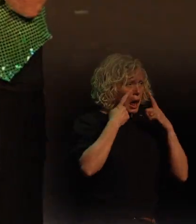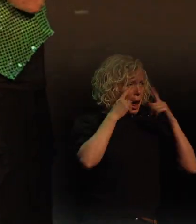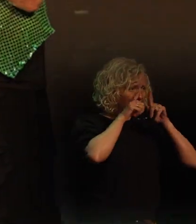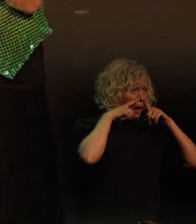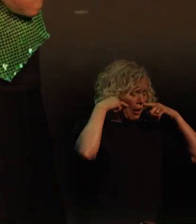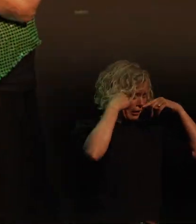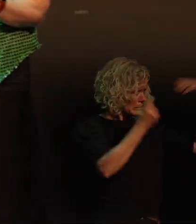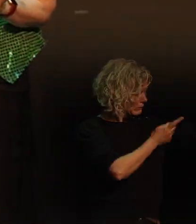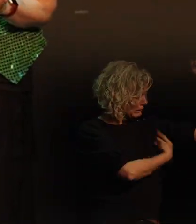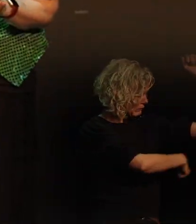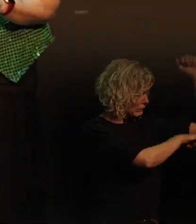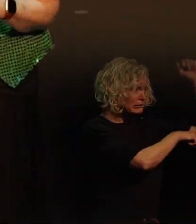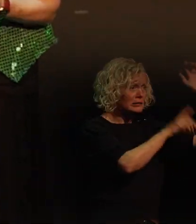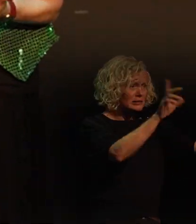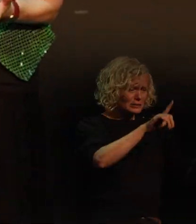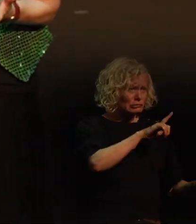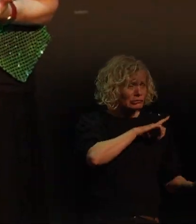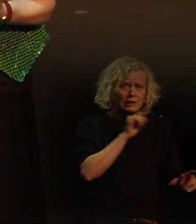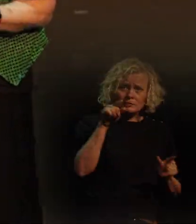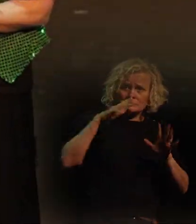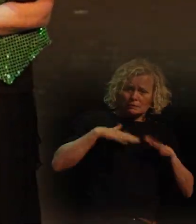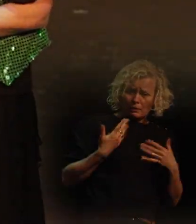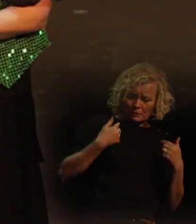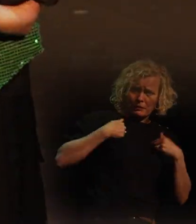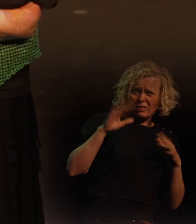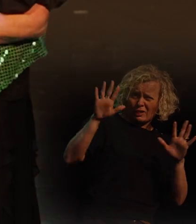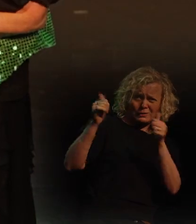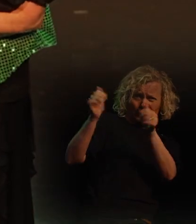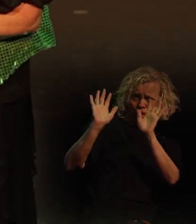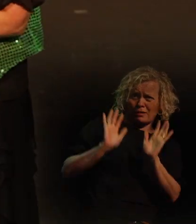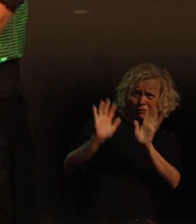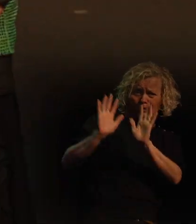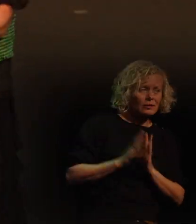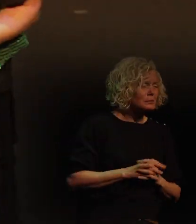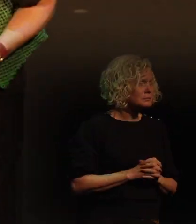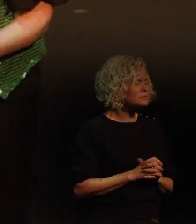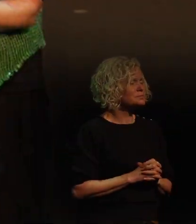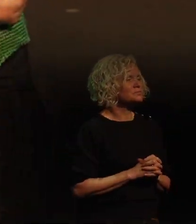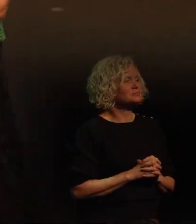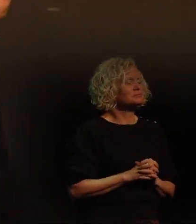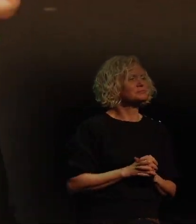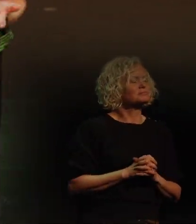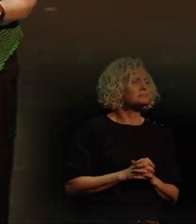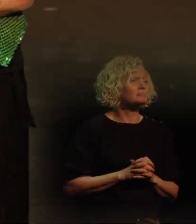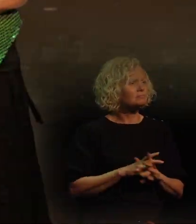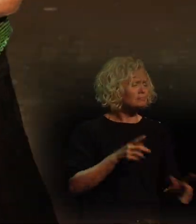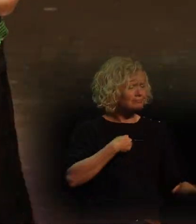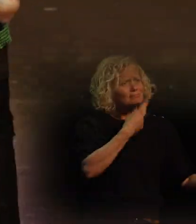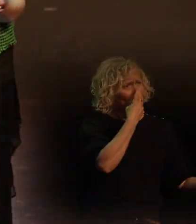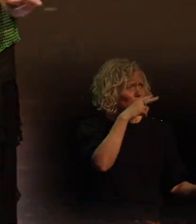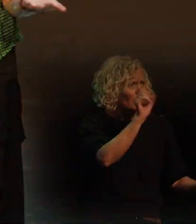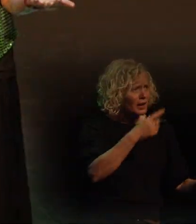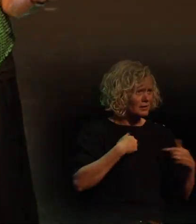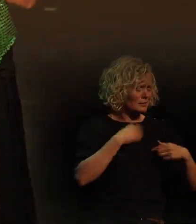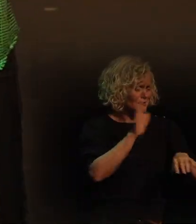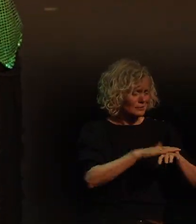And my skin is sagging, and if that's the reason that you don't love me, then maybe that's not love. Well, I ain't 20 either, and I